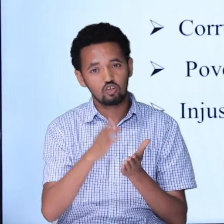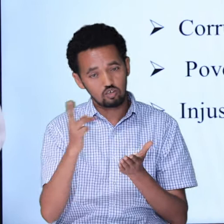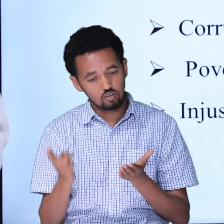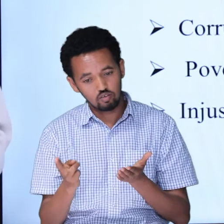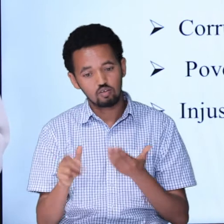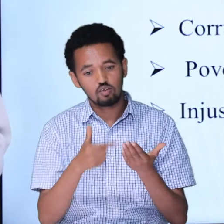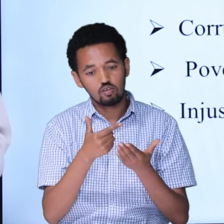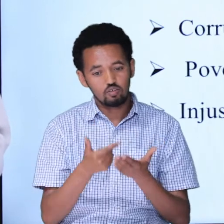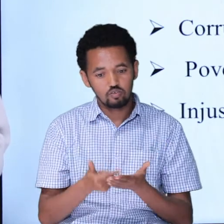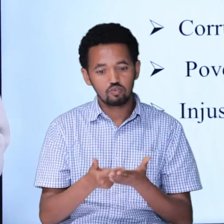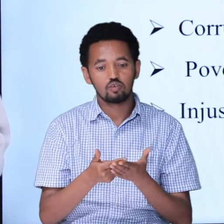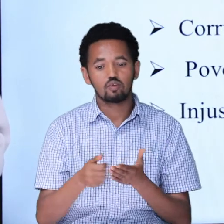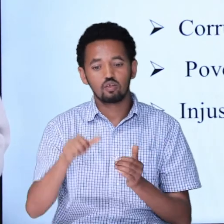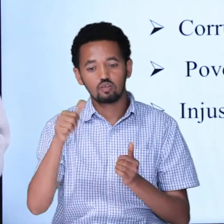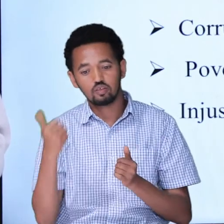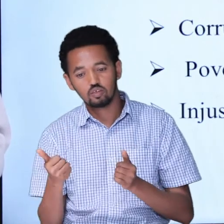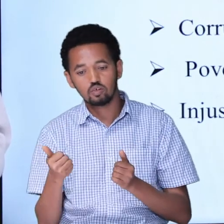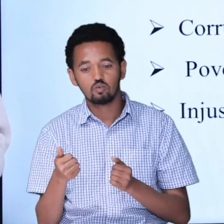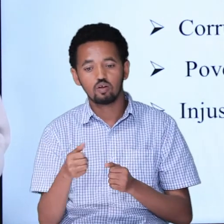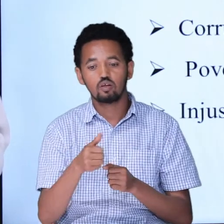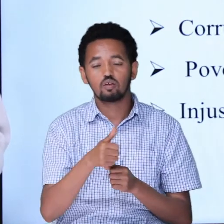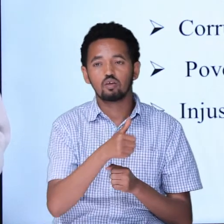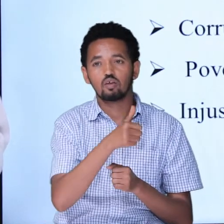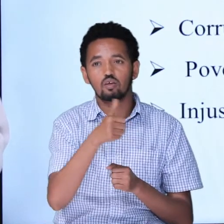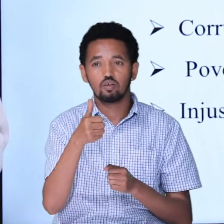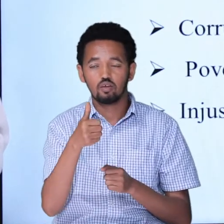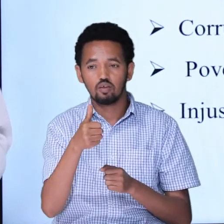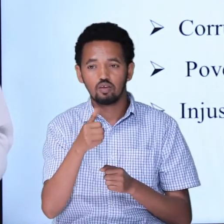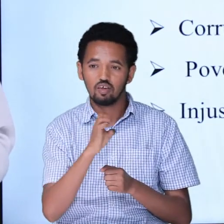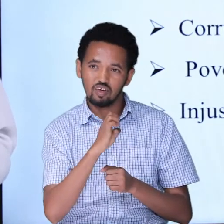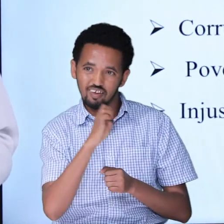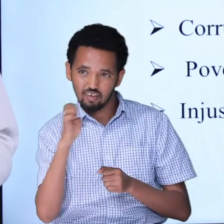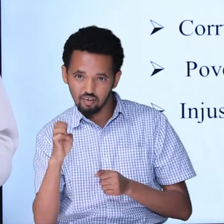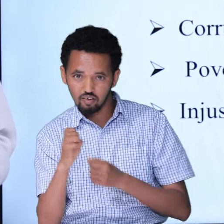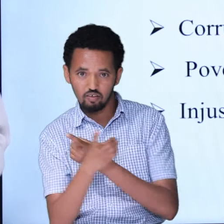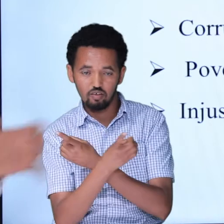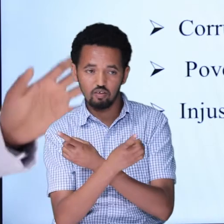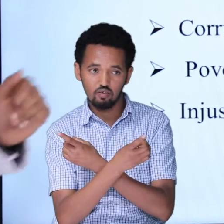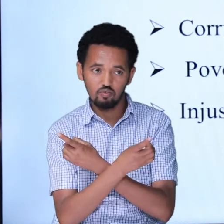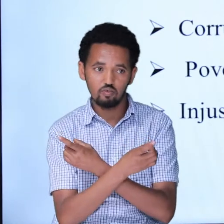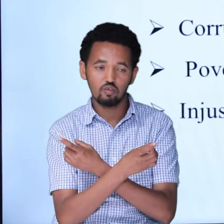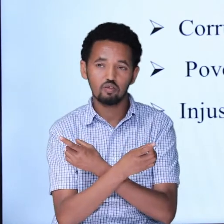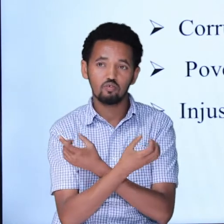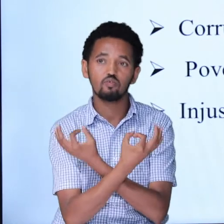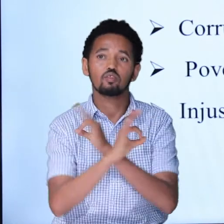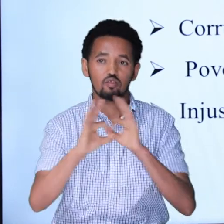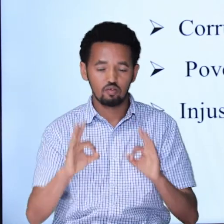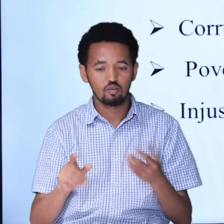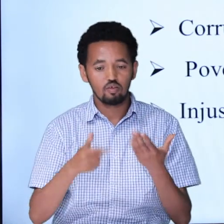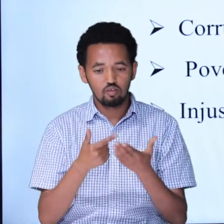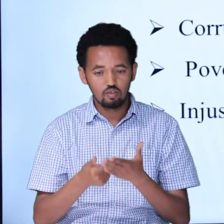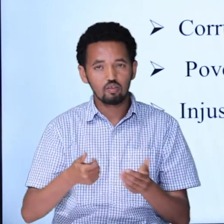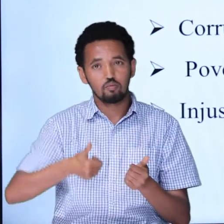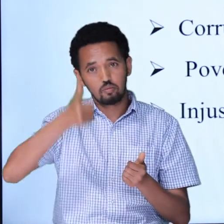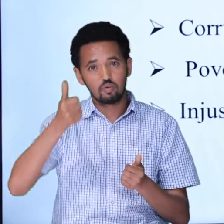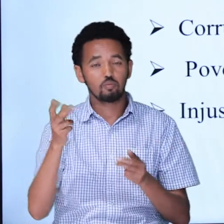one, injustice. There was injustice in the most African countries. Those are the main problems